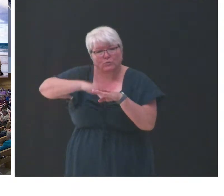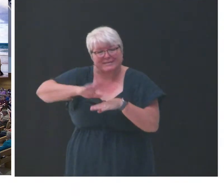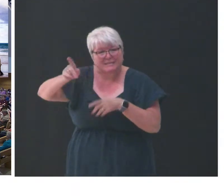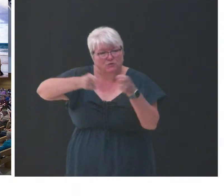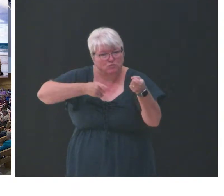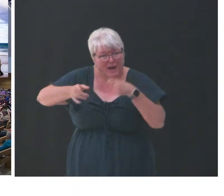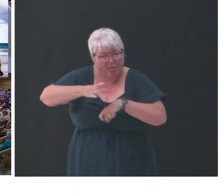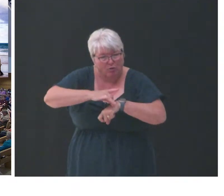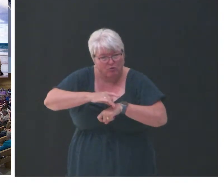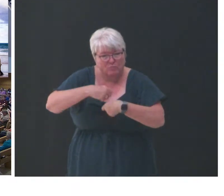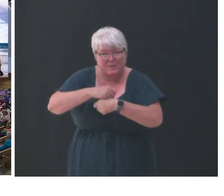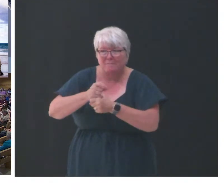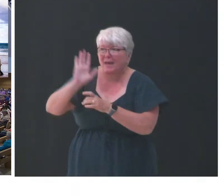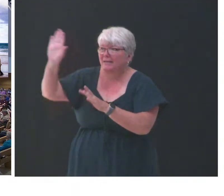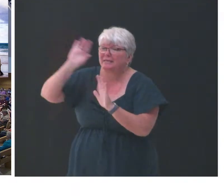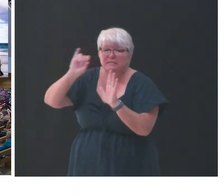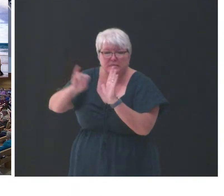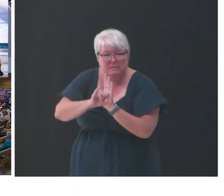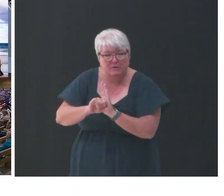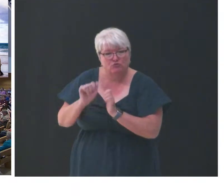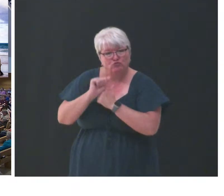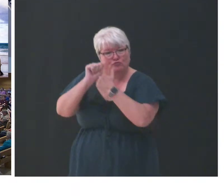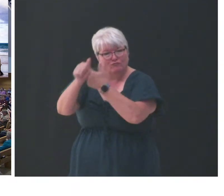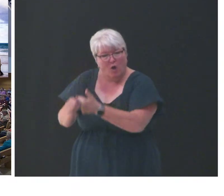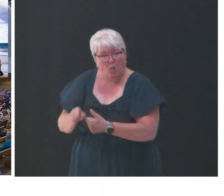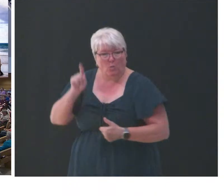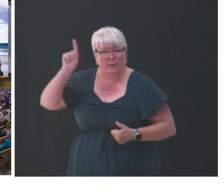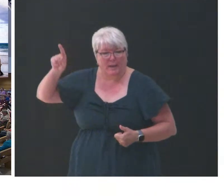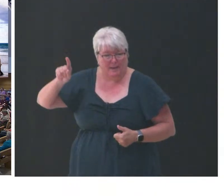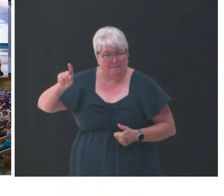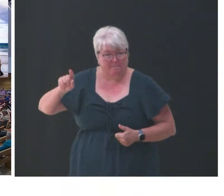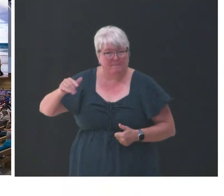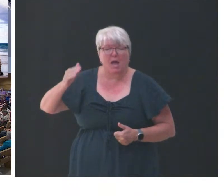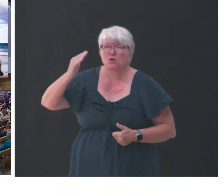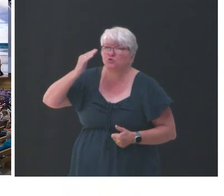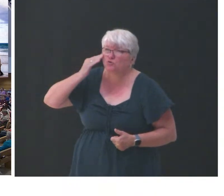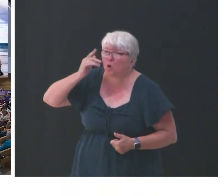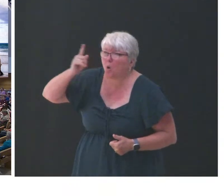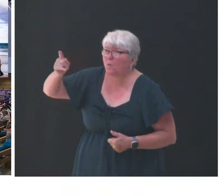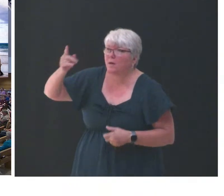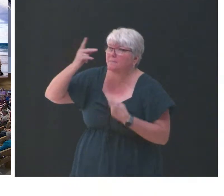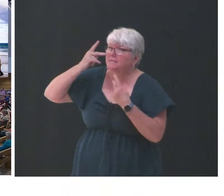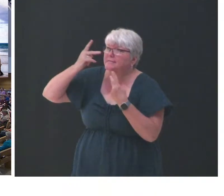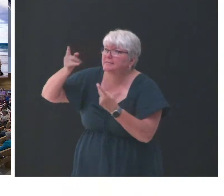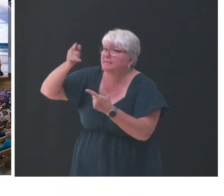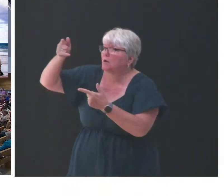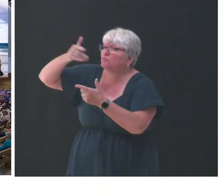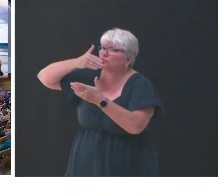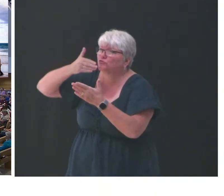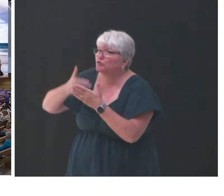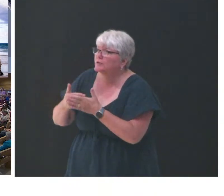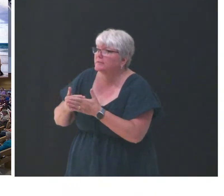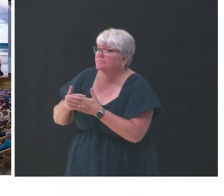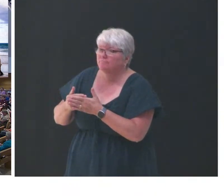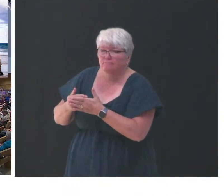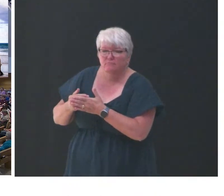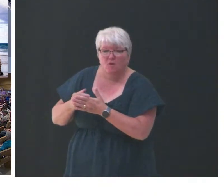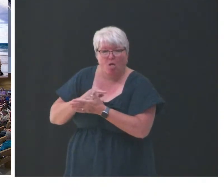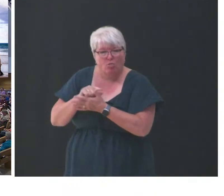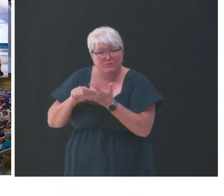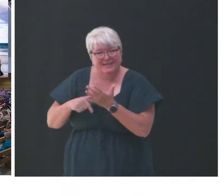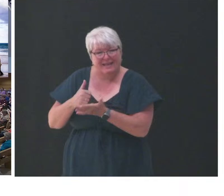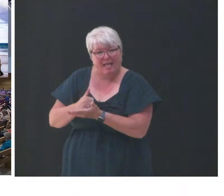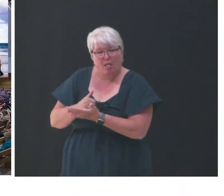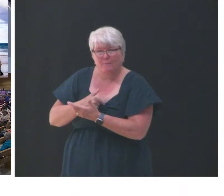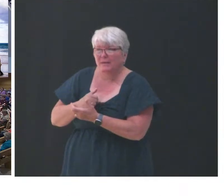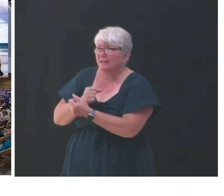be made in his image, to follow after him and know him and see how good he is. All those things help me love